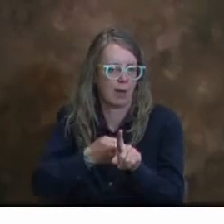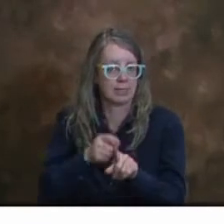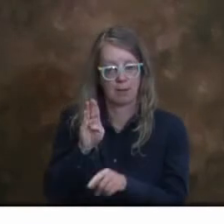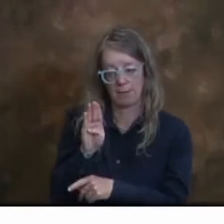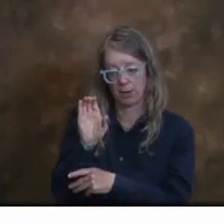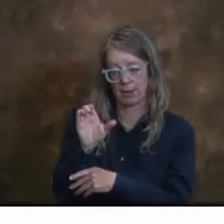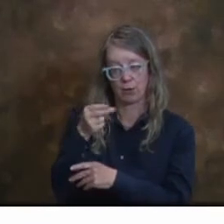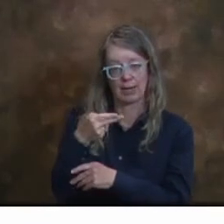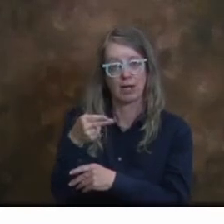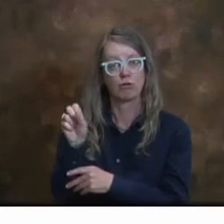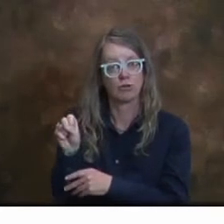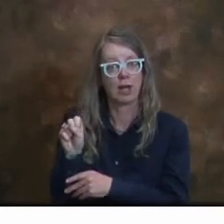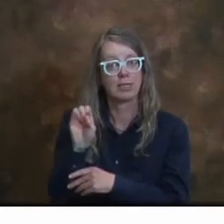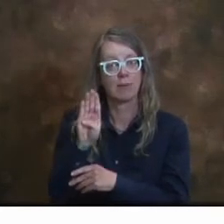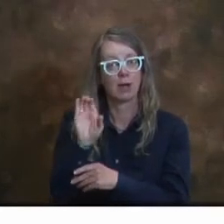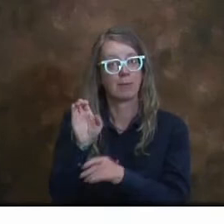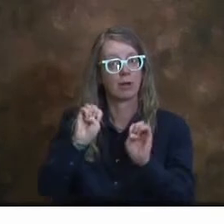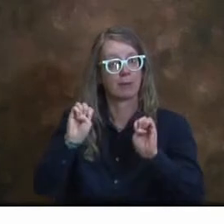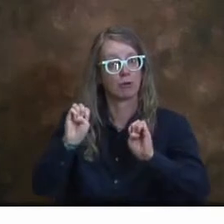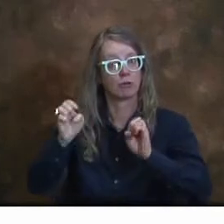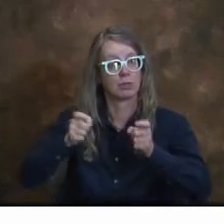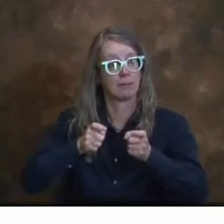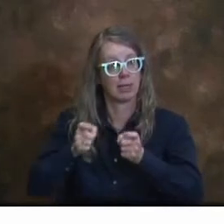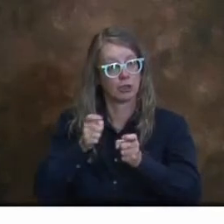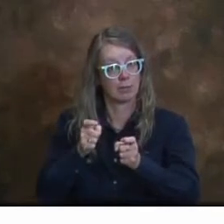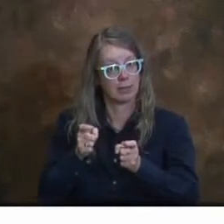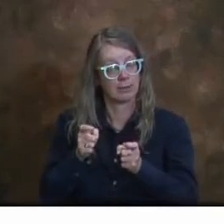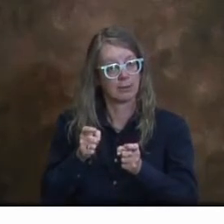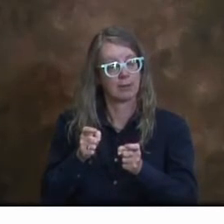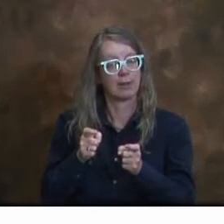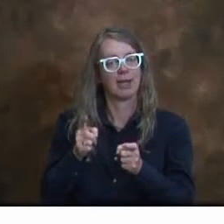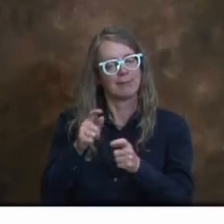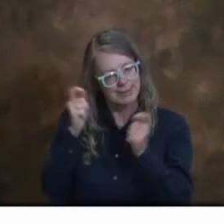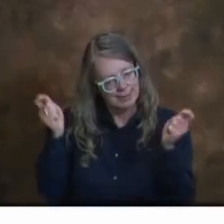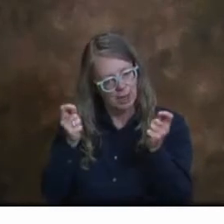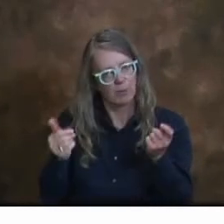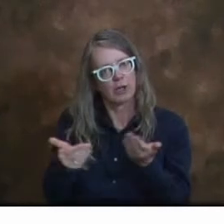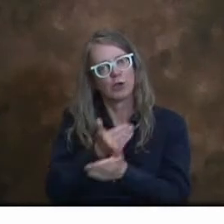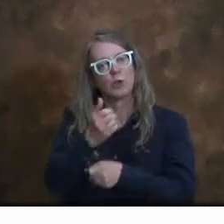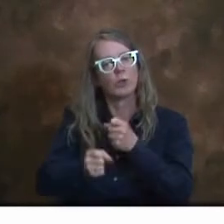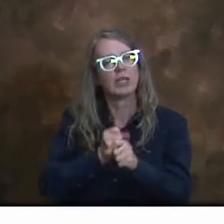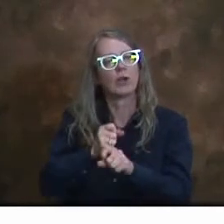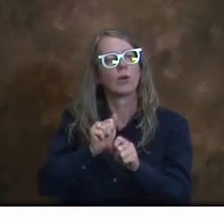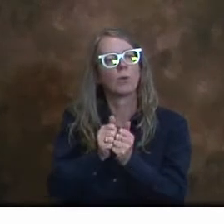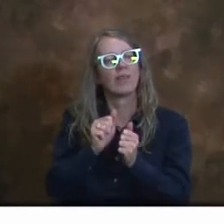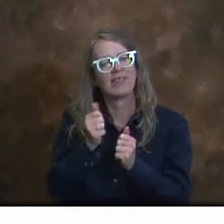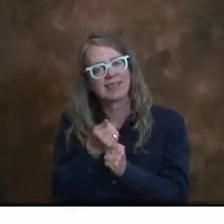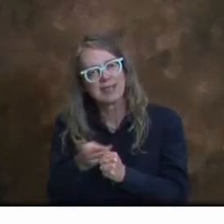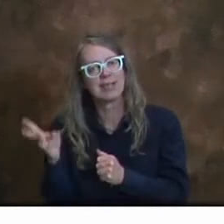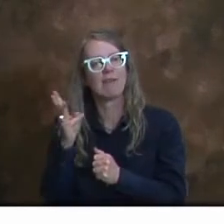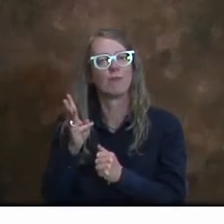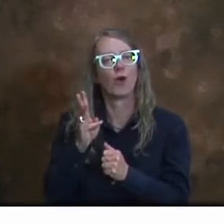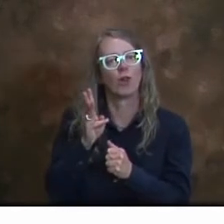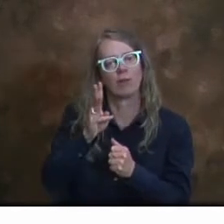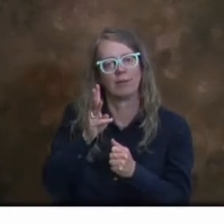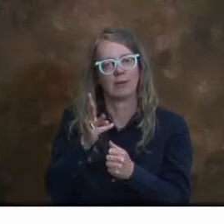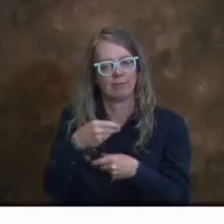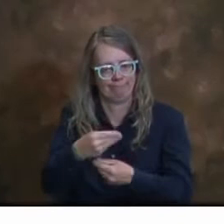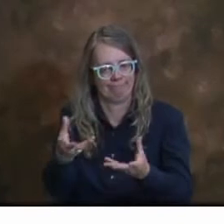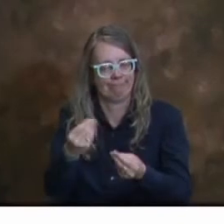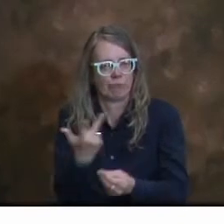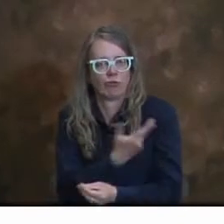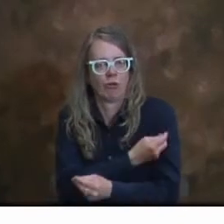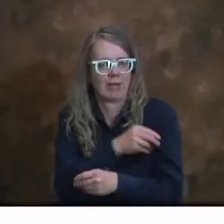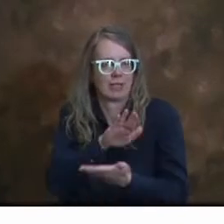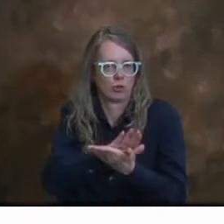Buncombe County Emergency Management have been bringing in the new year with several school-based initiatives for vaccine. Our event at